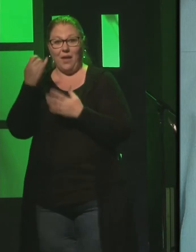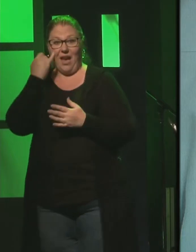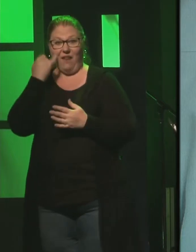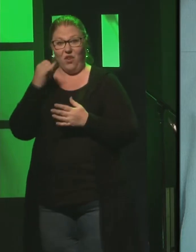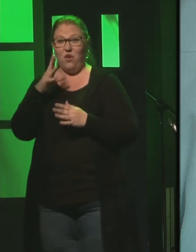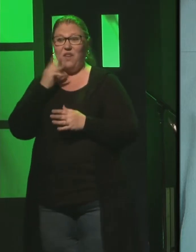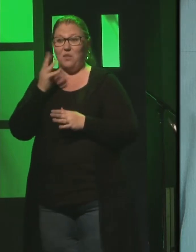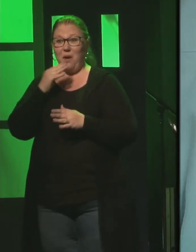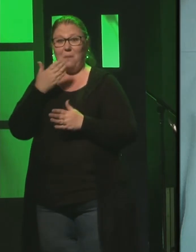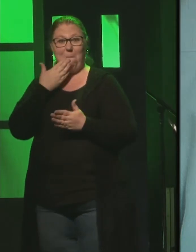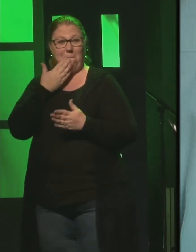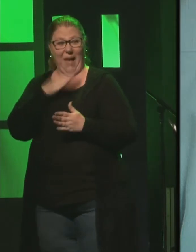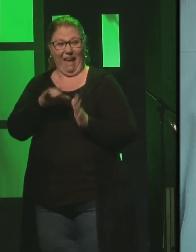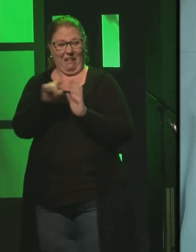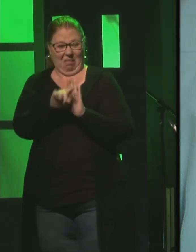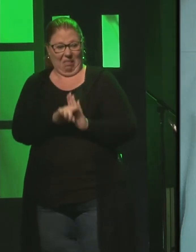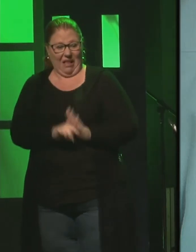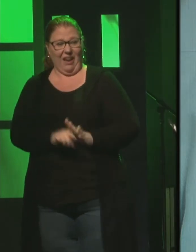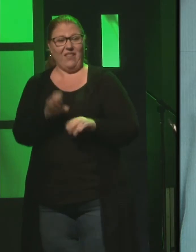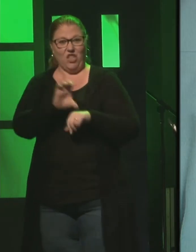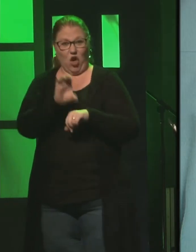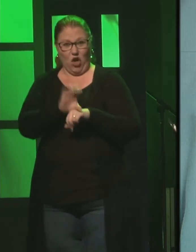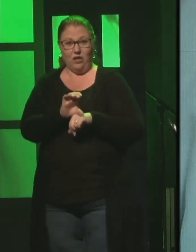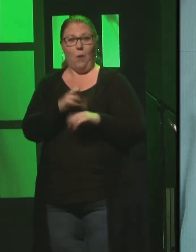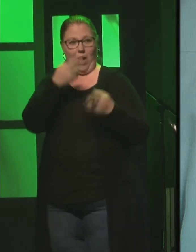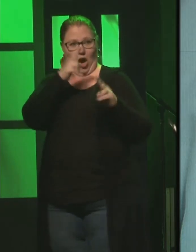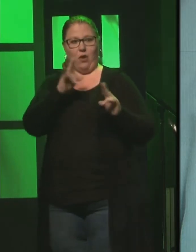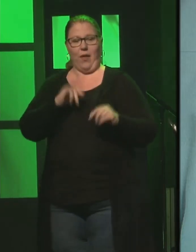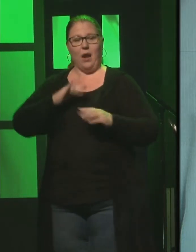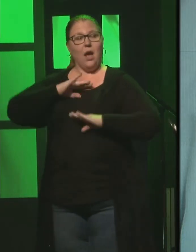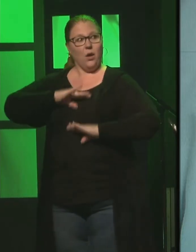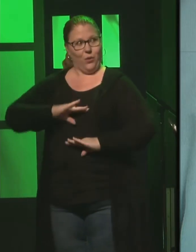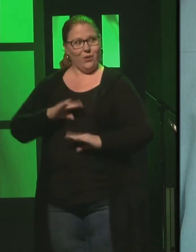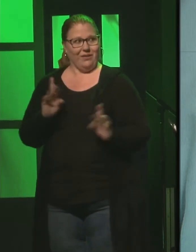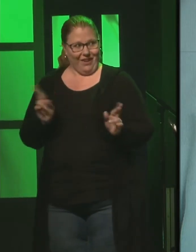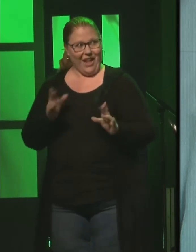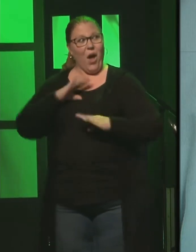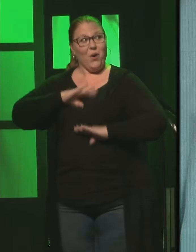bad experience with church, I want to honor that, okay? So everybody just go,